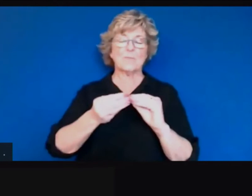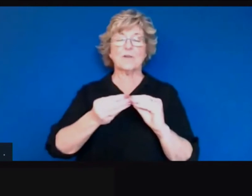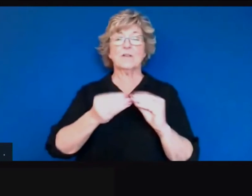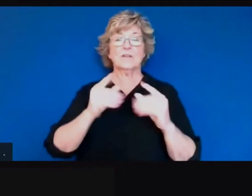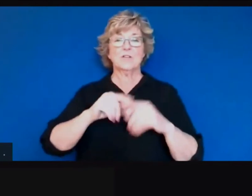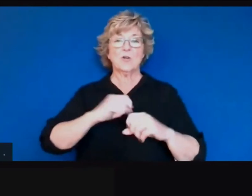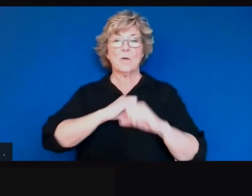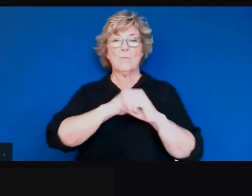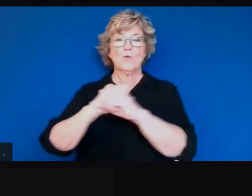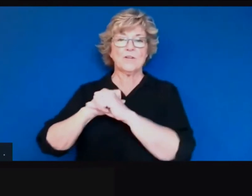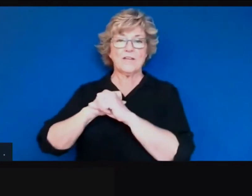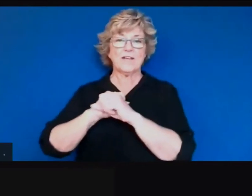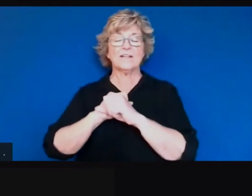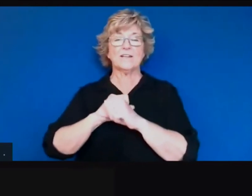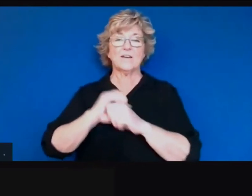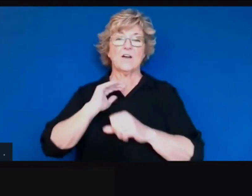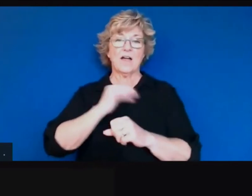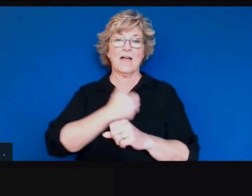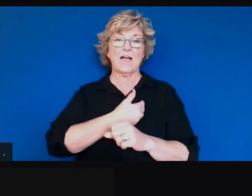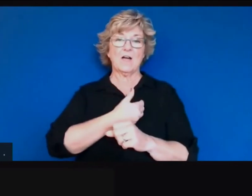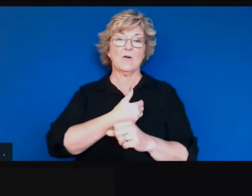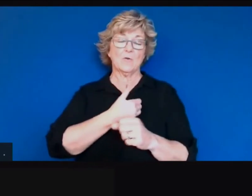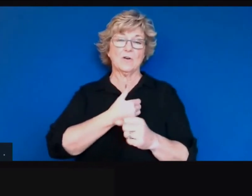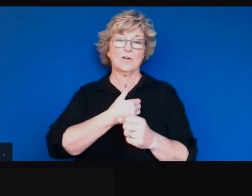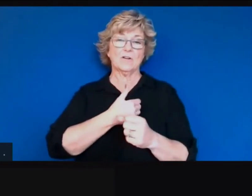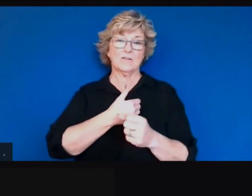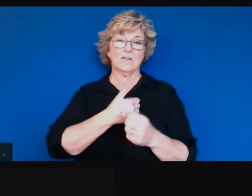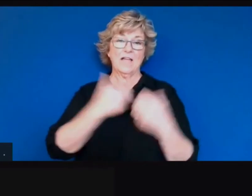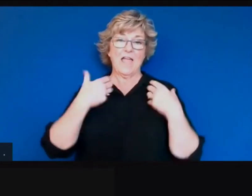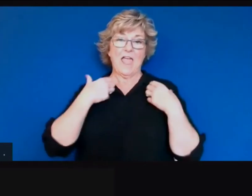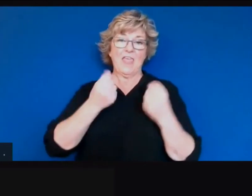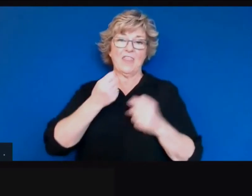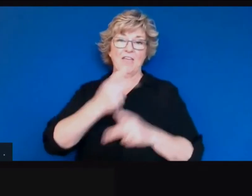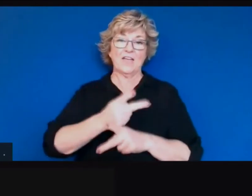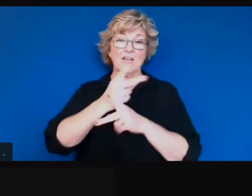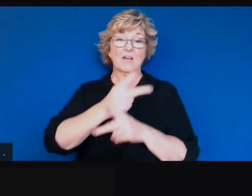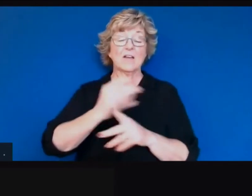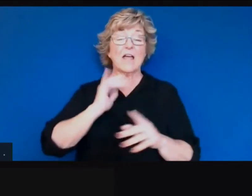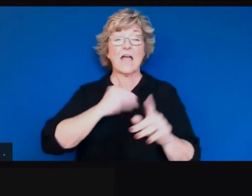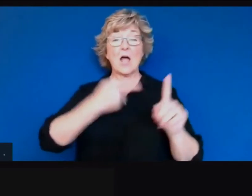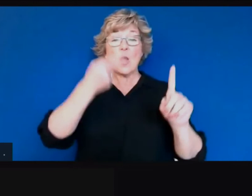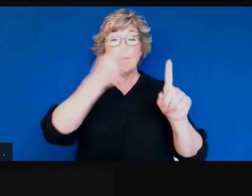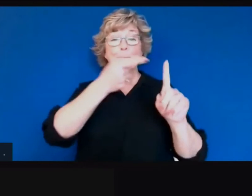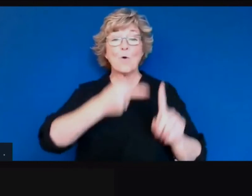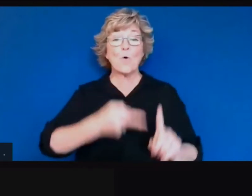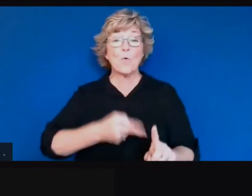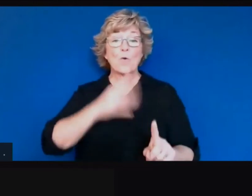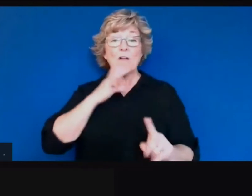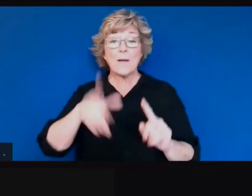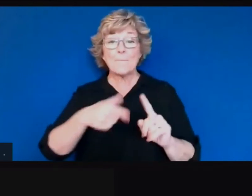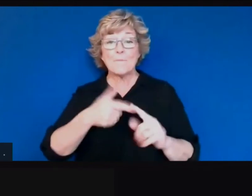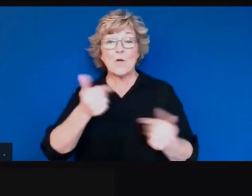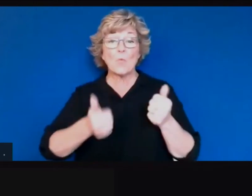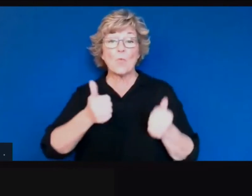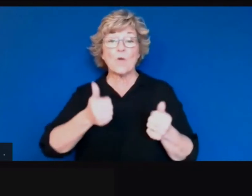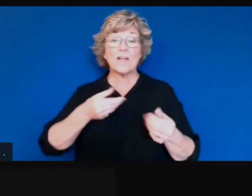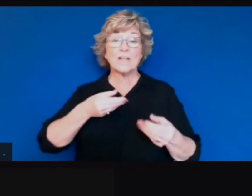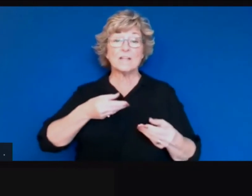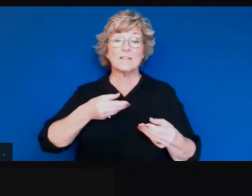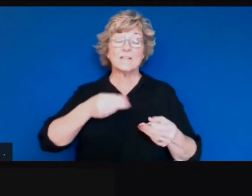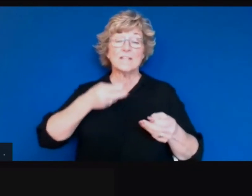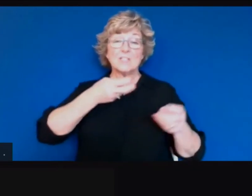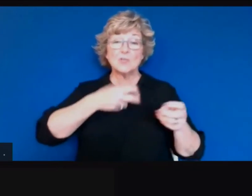protecting our healthcare delivery system, so that the points we're talking about today, whether it's about transferring